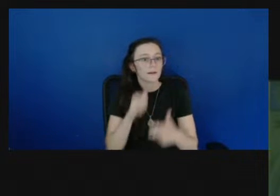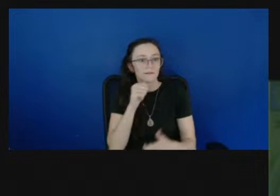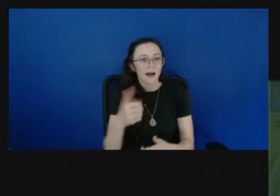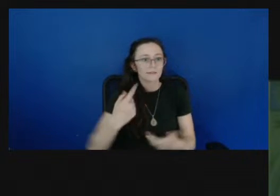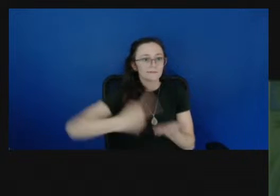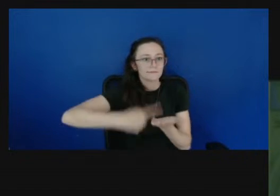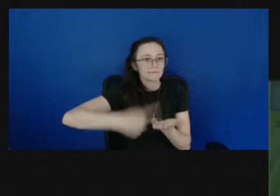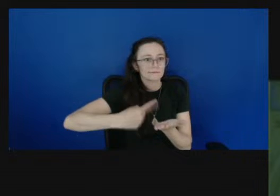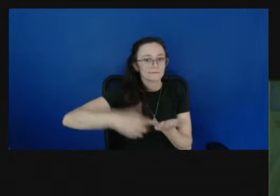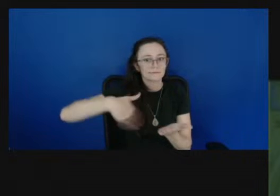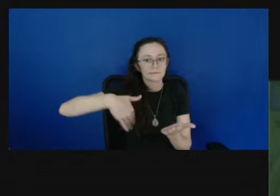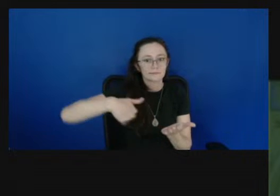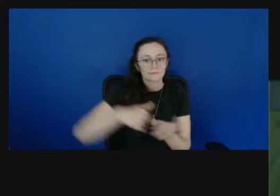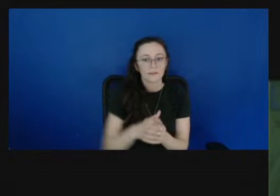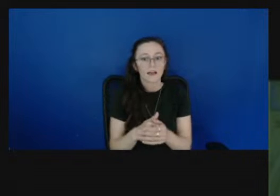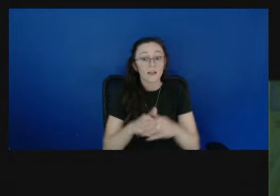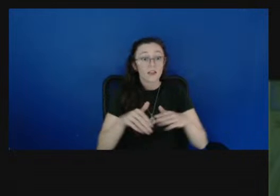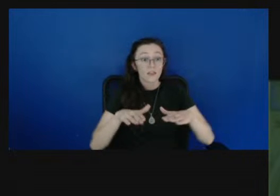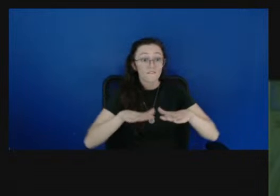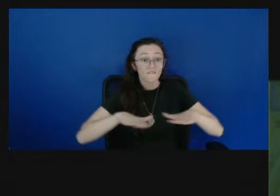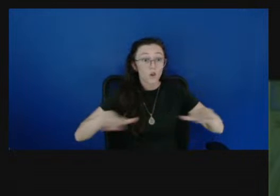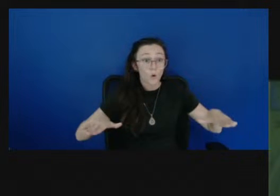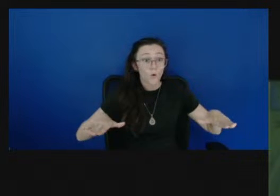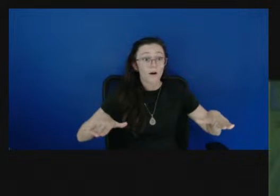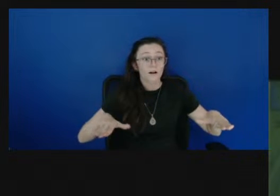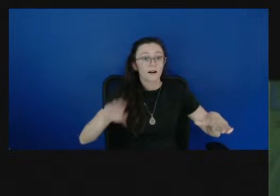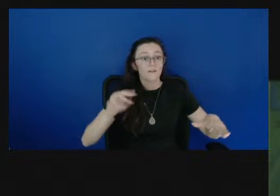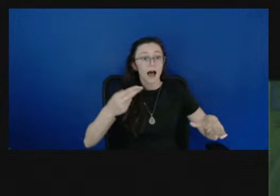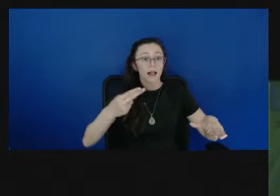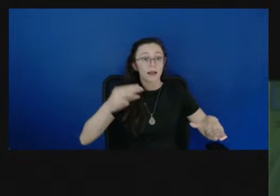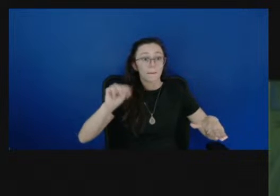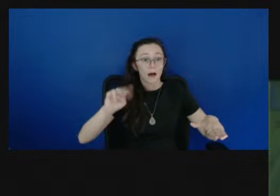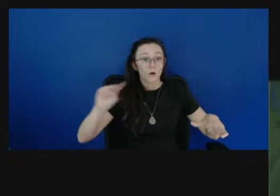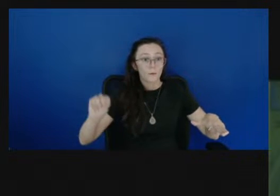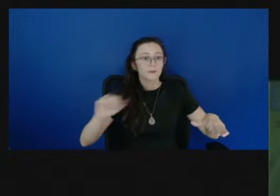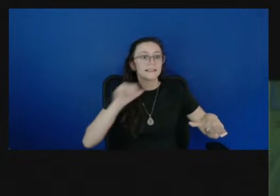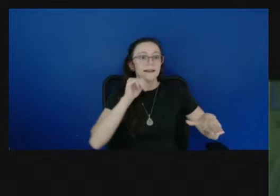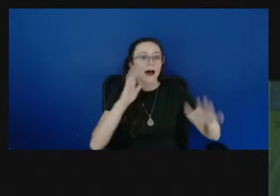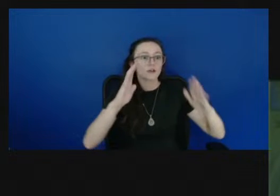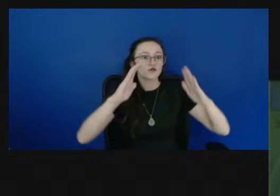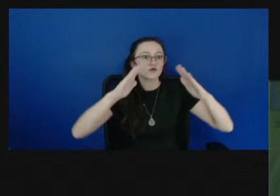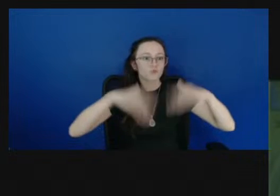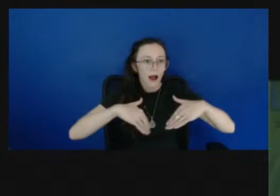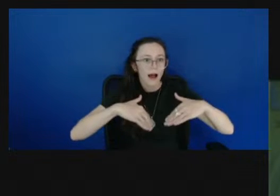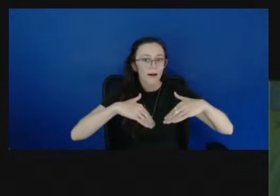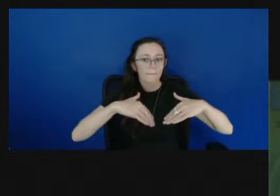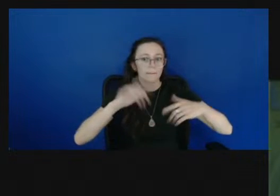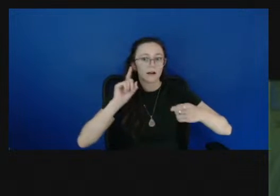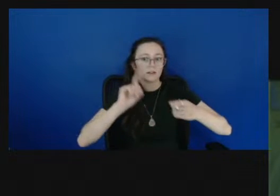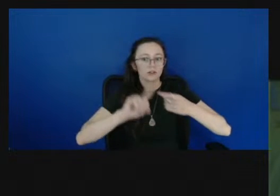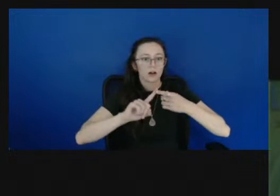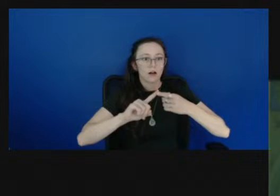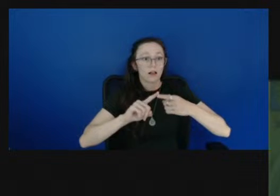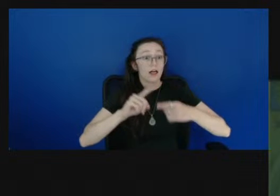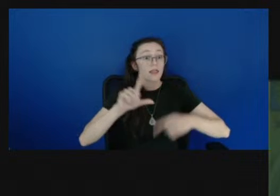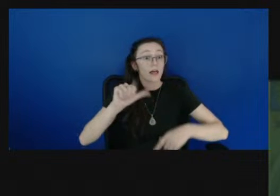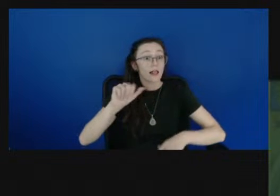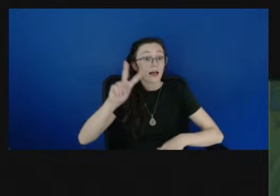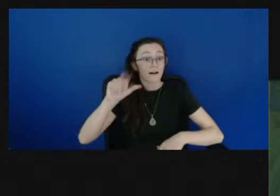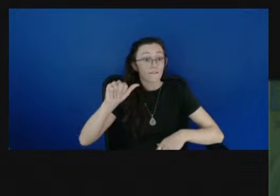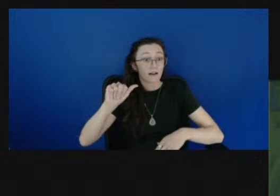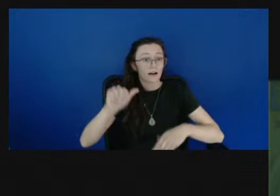the floor of Hawaiʻi apparently did not drop until when lava drained from the lake in